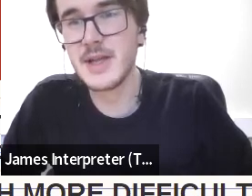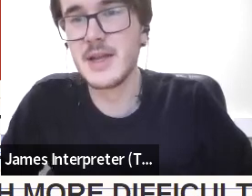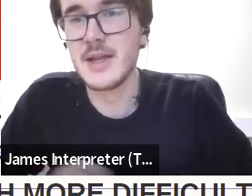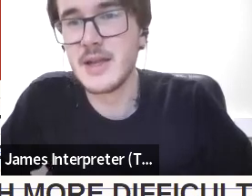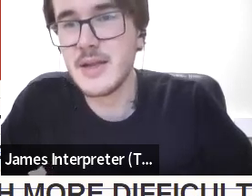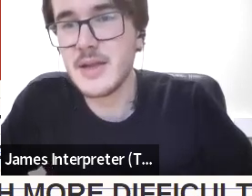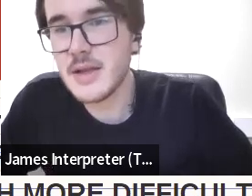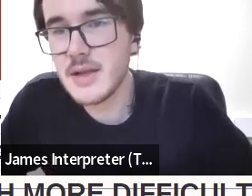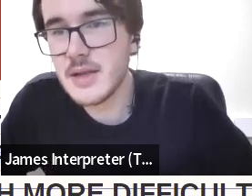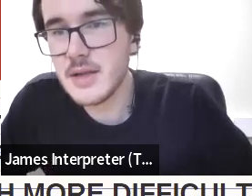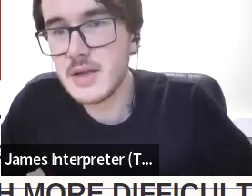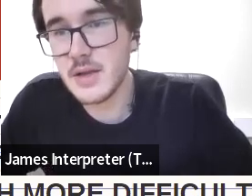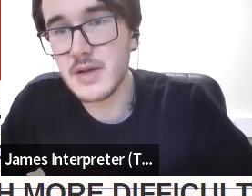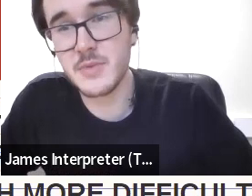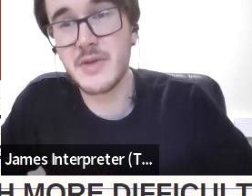too.